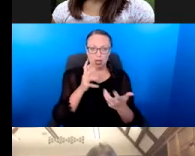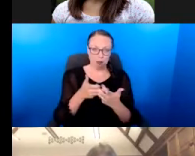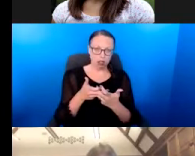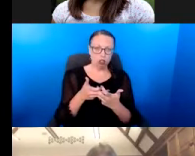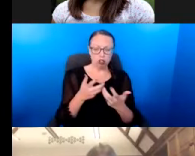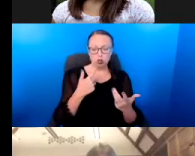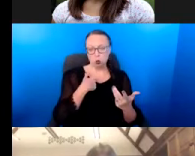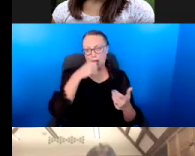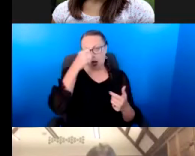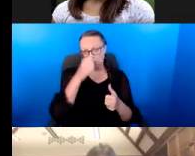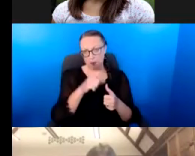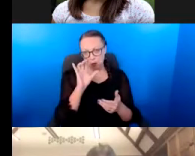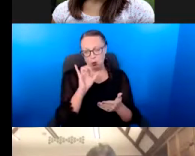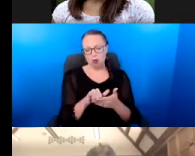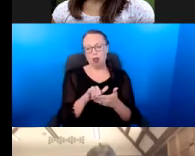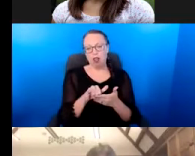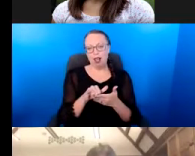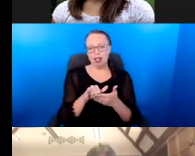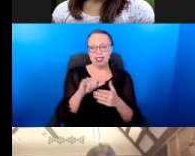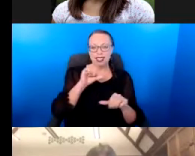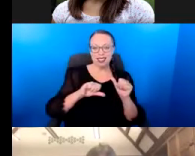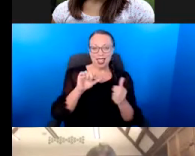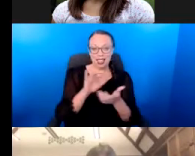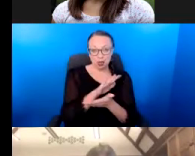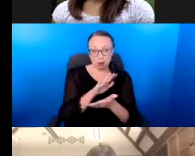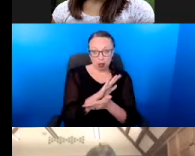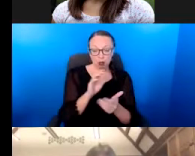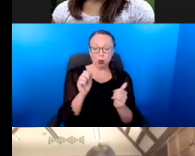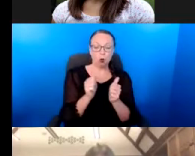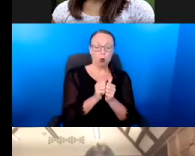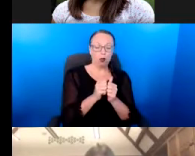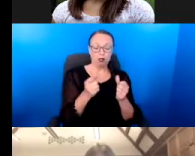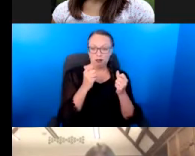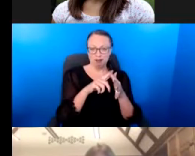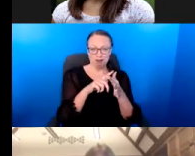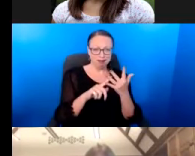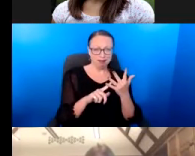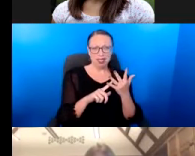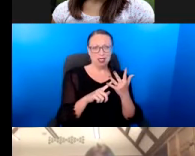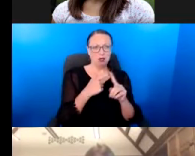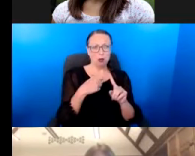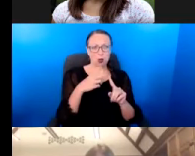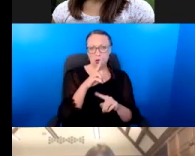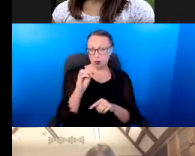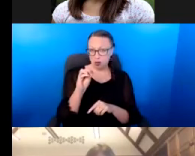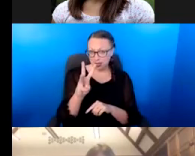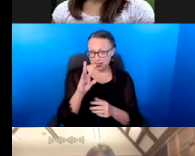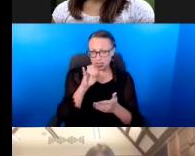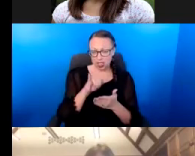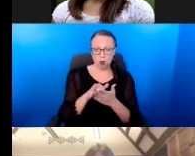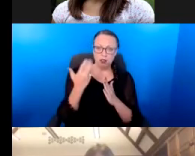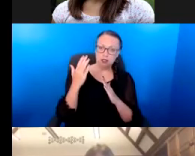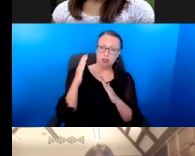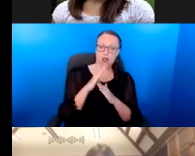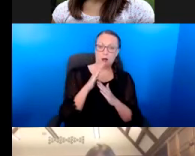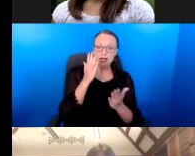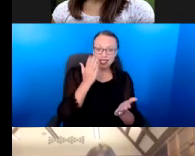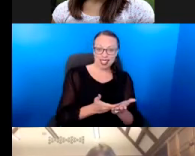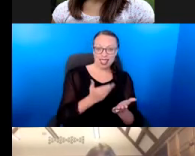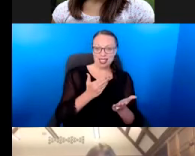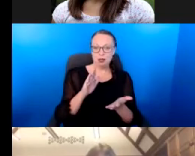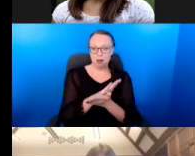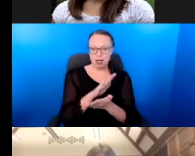in Cognitive Science paper with Calanegro Spector in 2006, I believe. That is one of the most cited papers in the